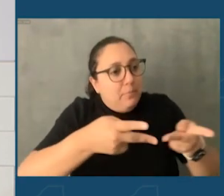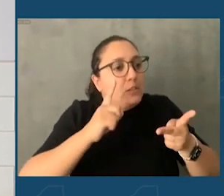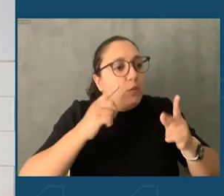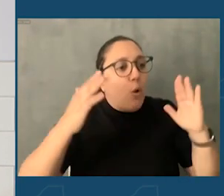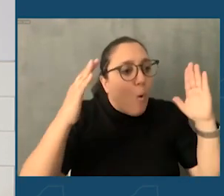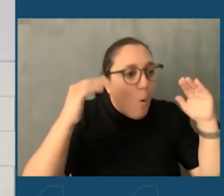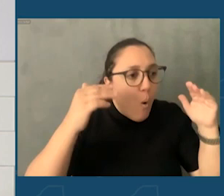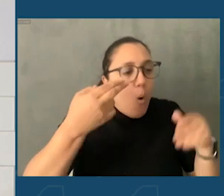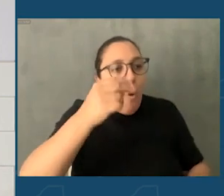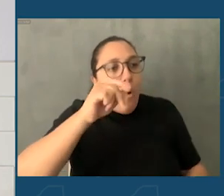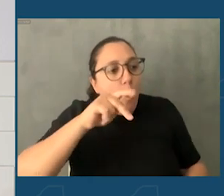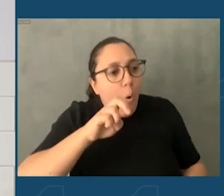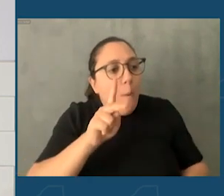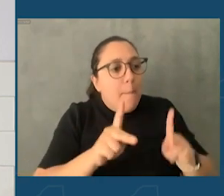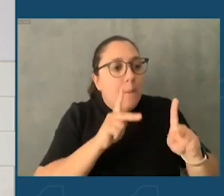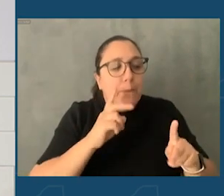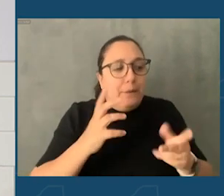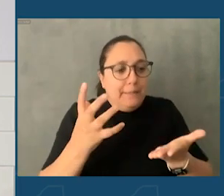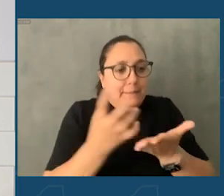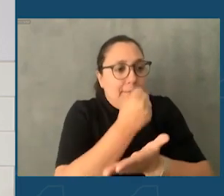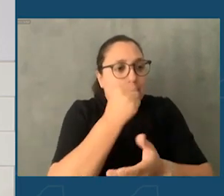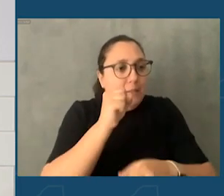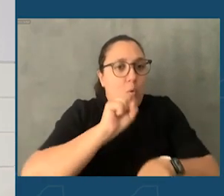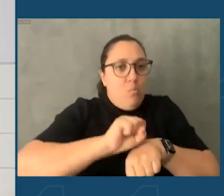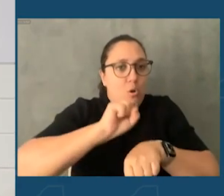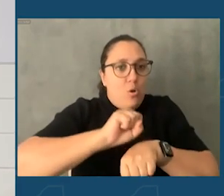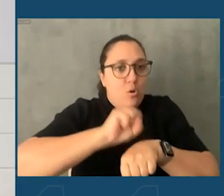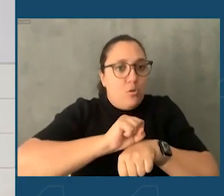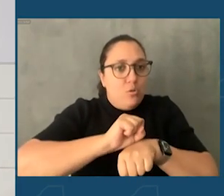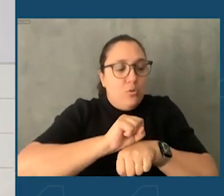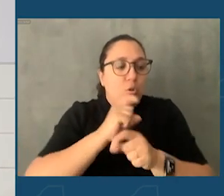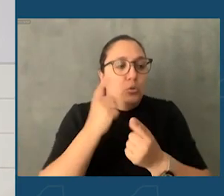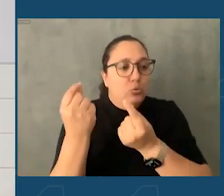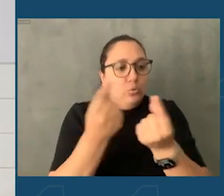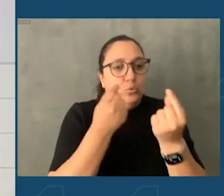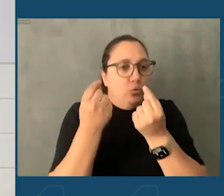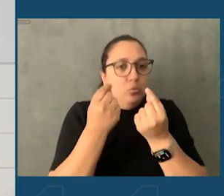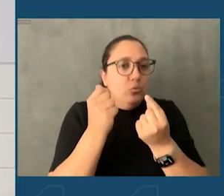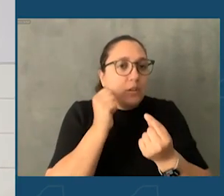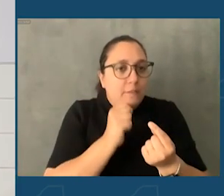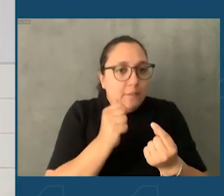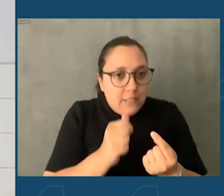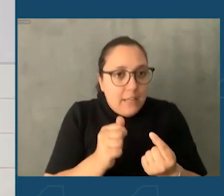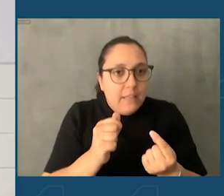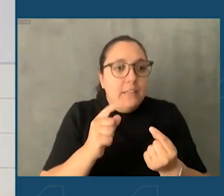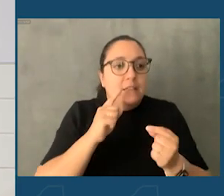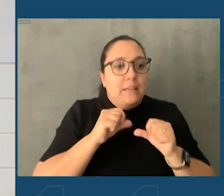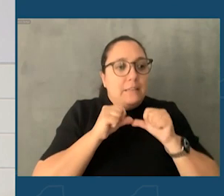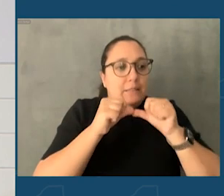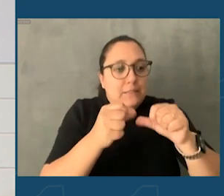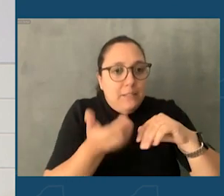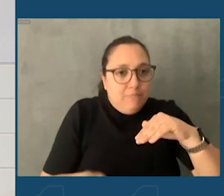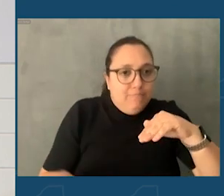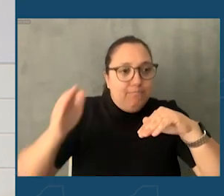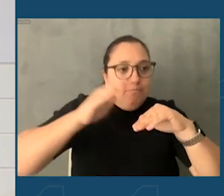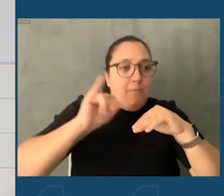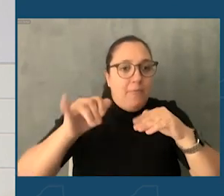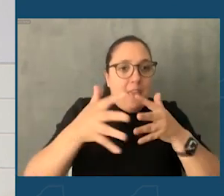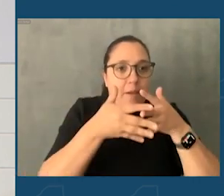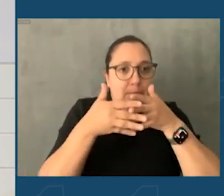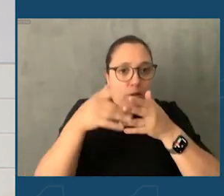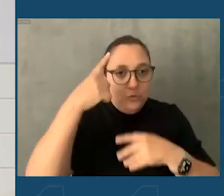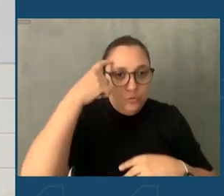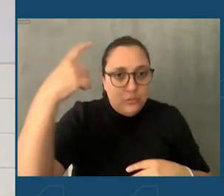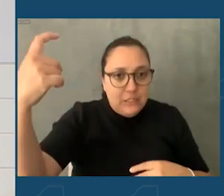get a job and do their part of pursuing and building on the American dream. And that's what I hear